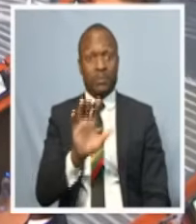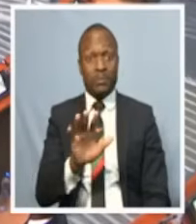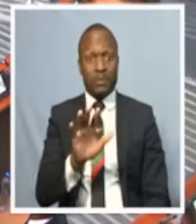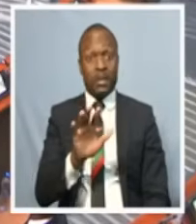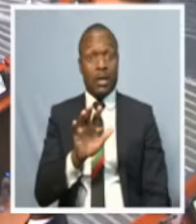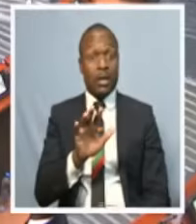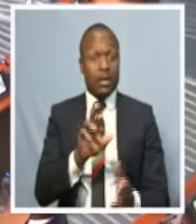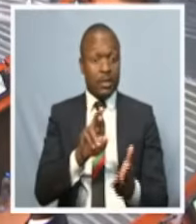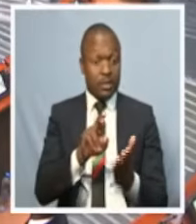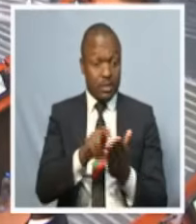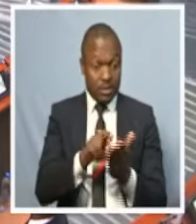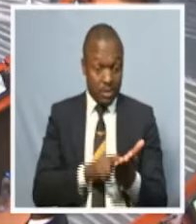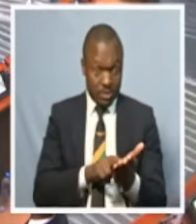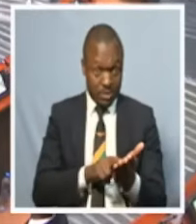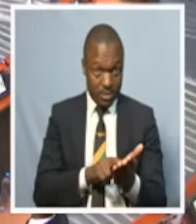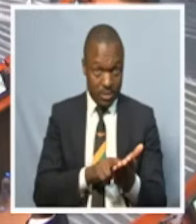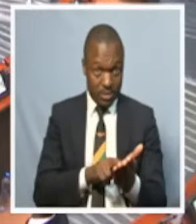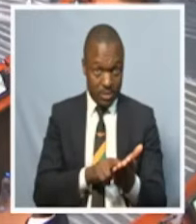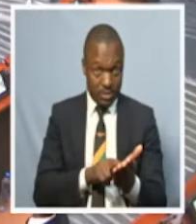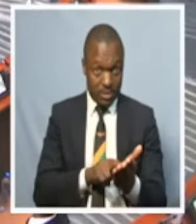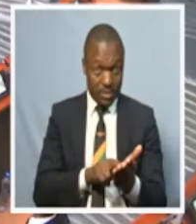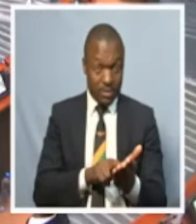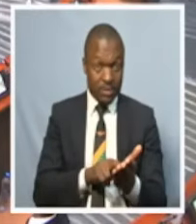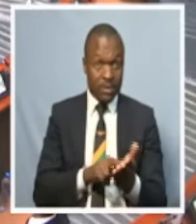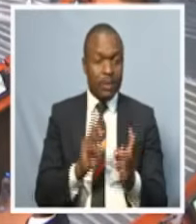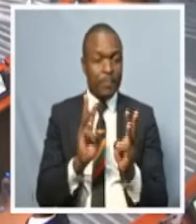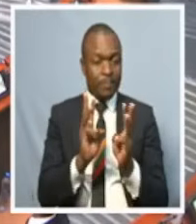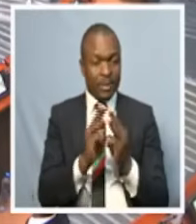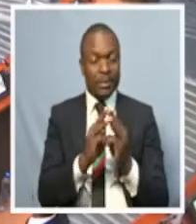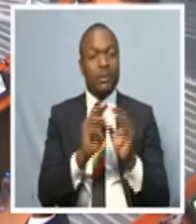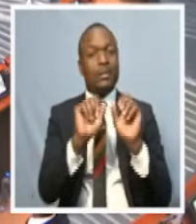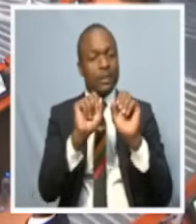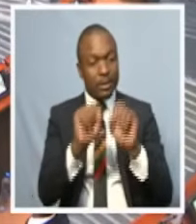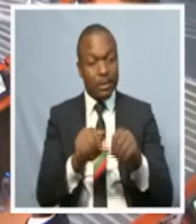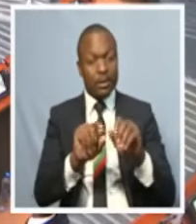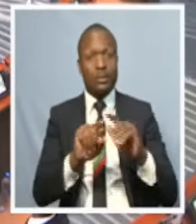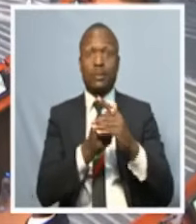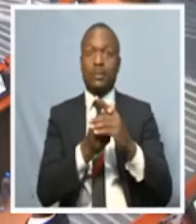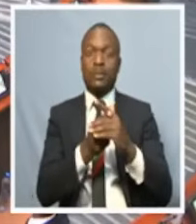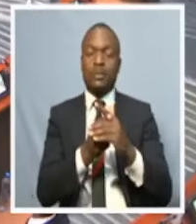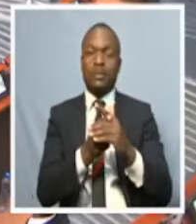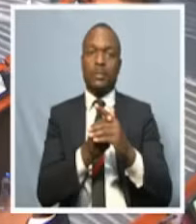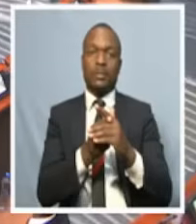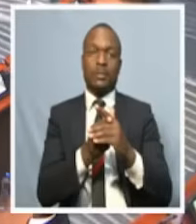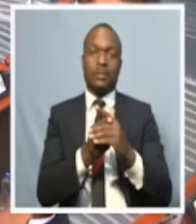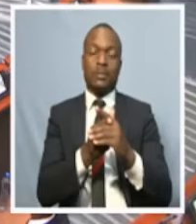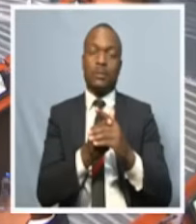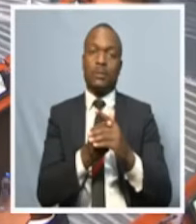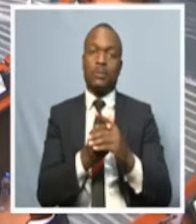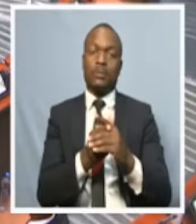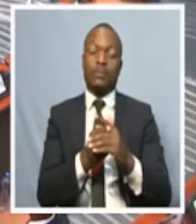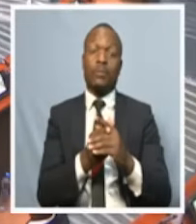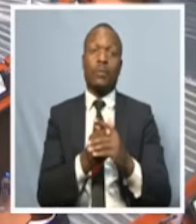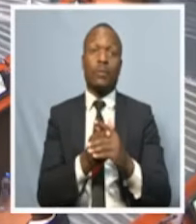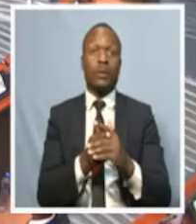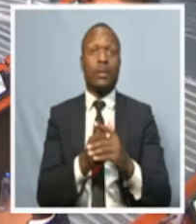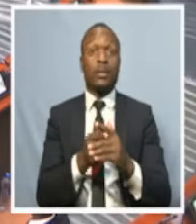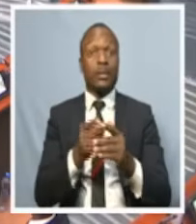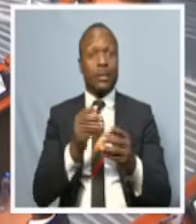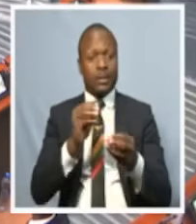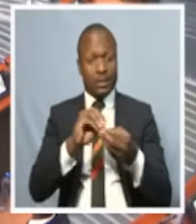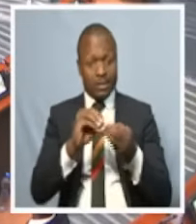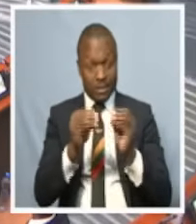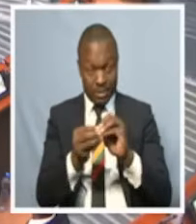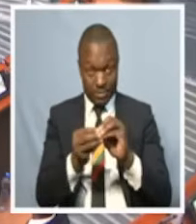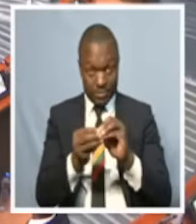standing orders, it is expected that business can only commence once a quorum is constituted, and a quorum is about